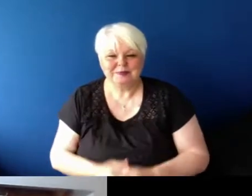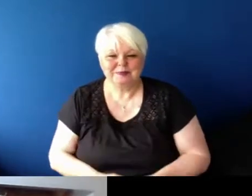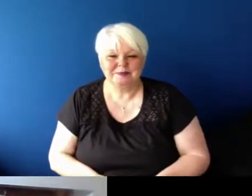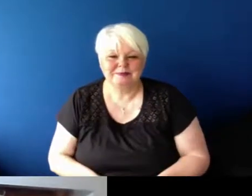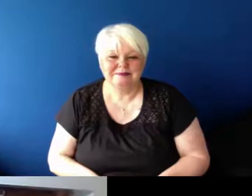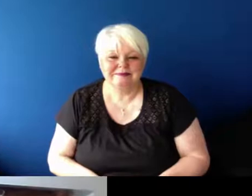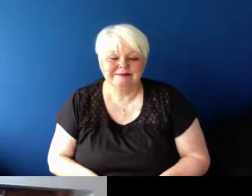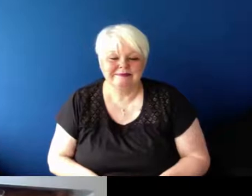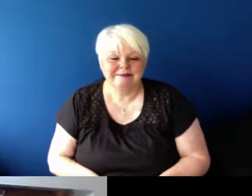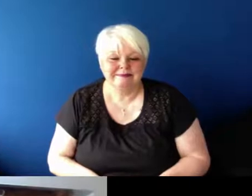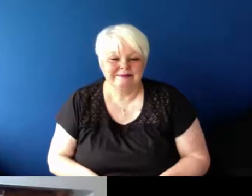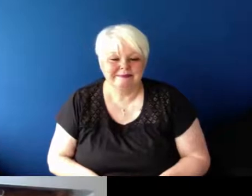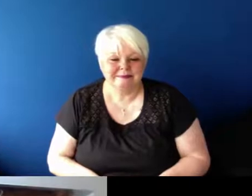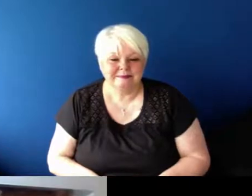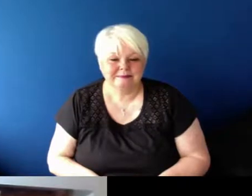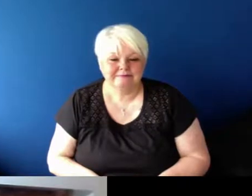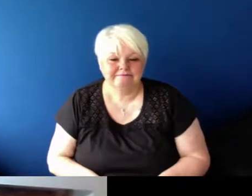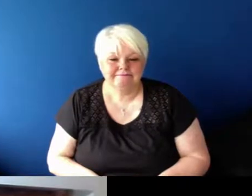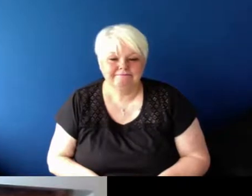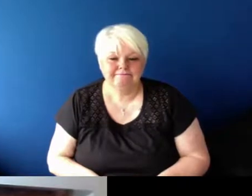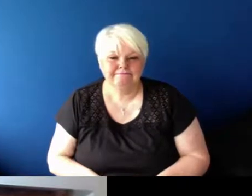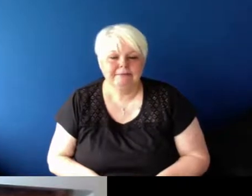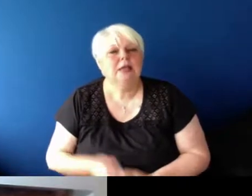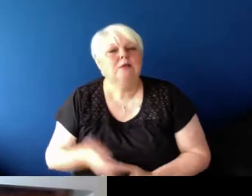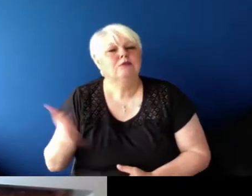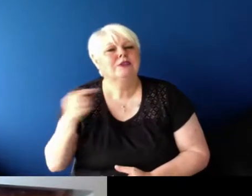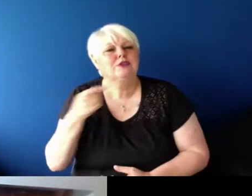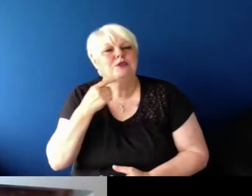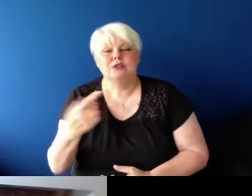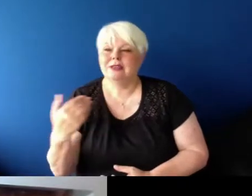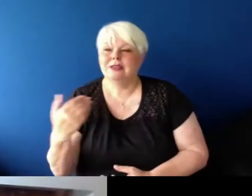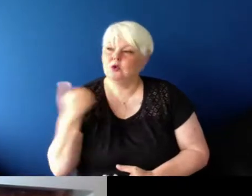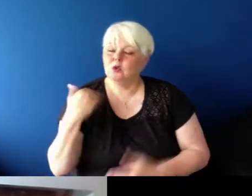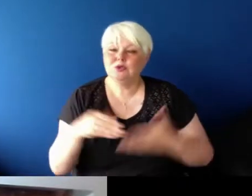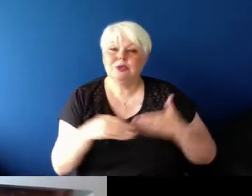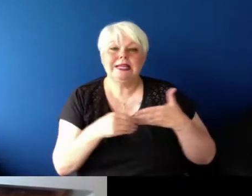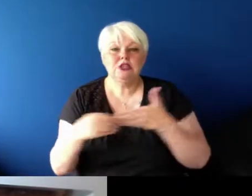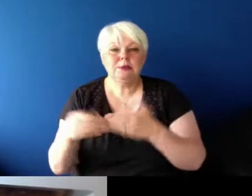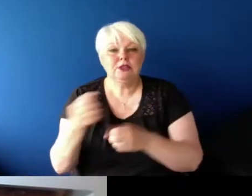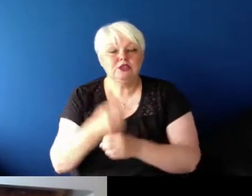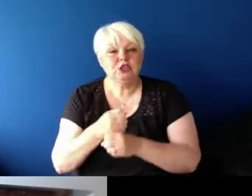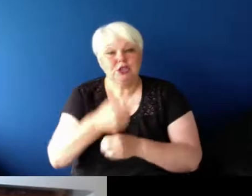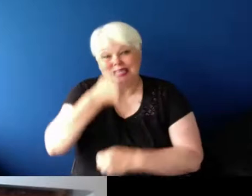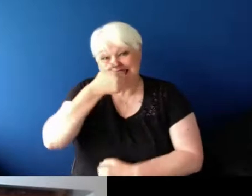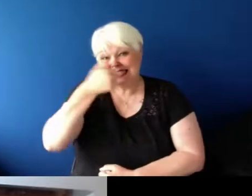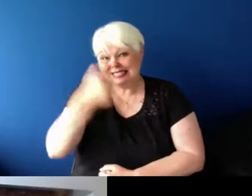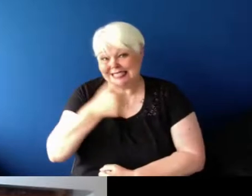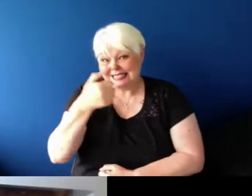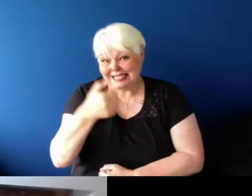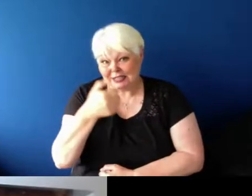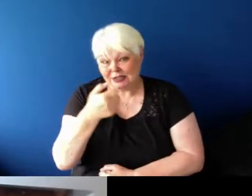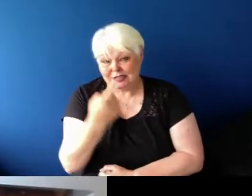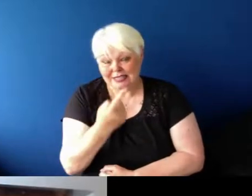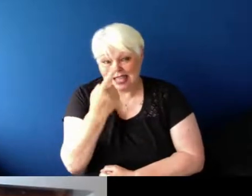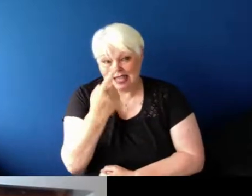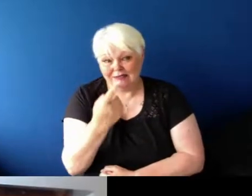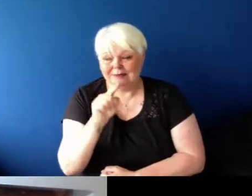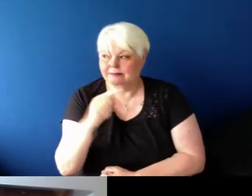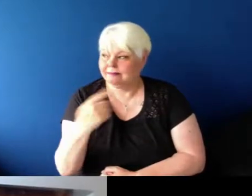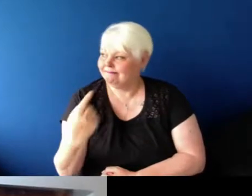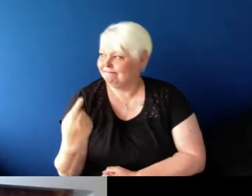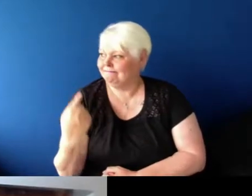you have shared previously that you felt called to leadership in the church when you were 16, but at that time in